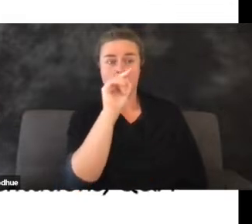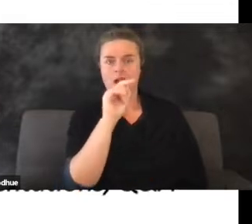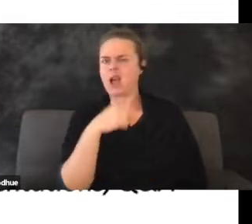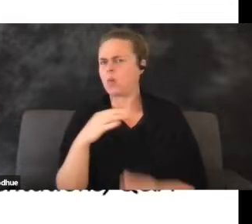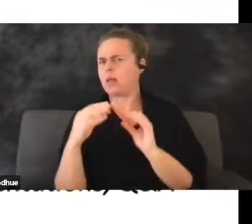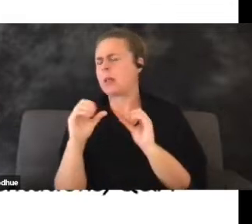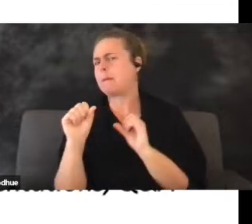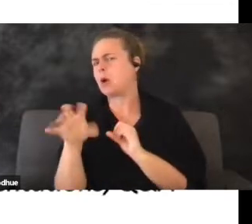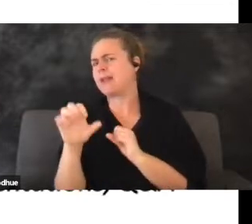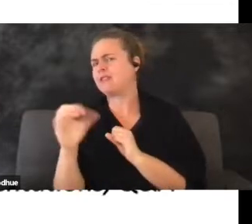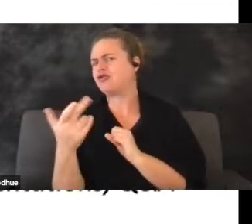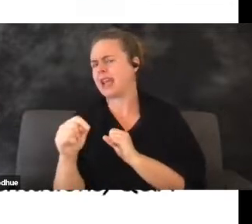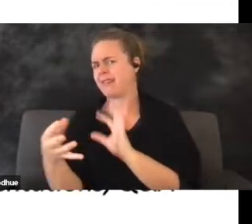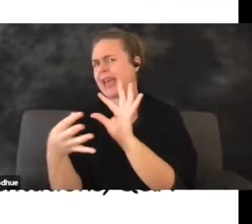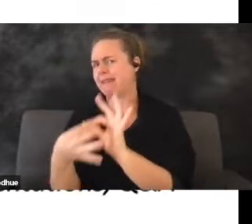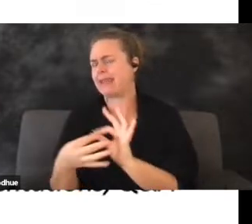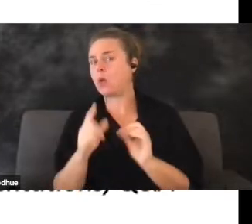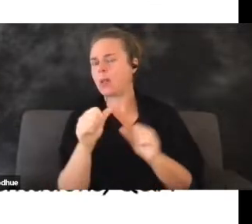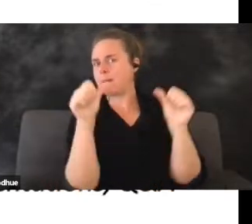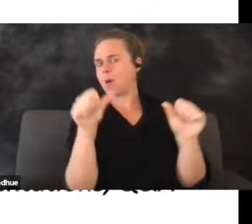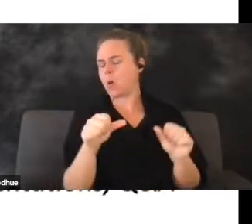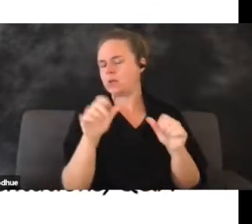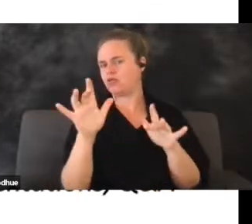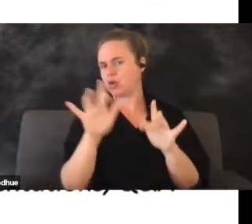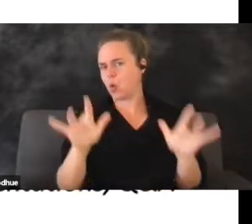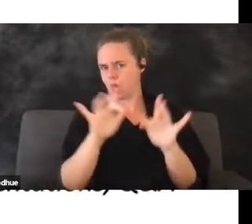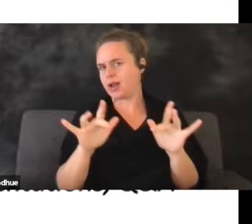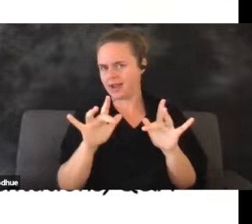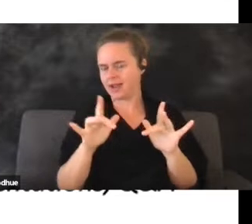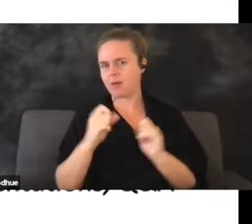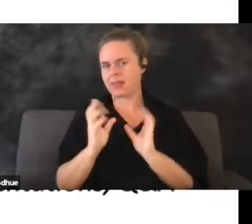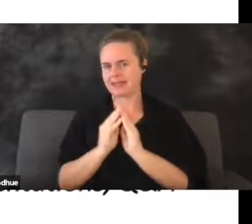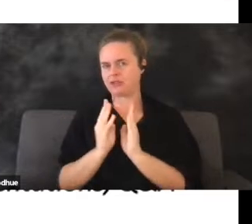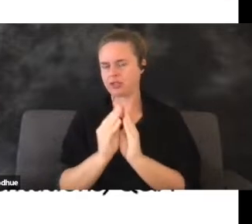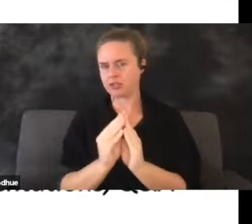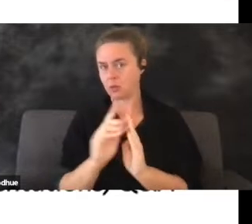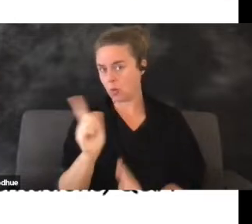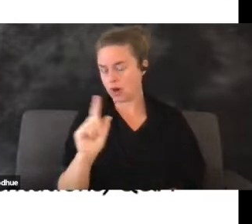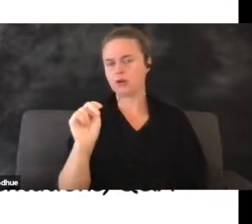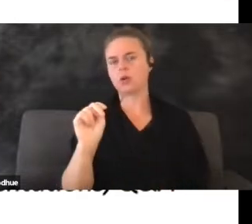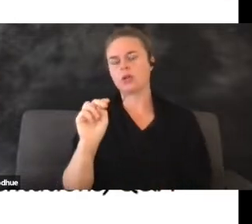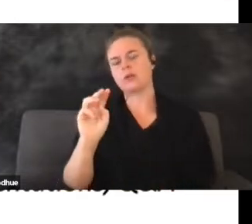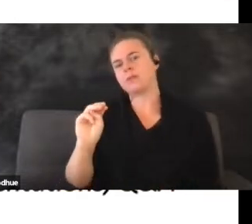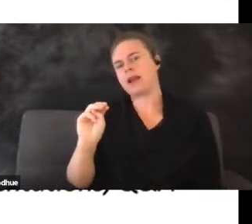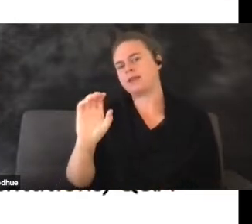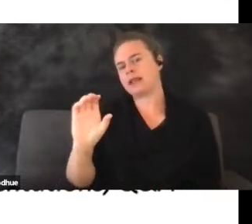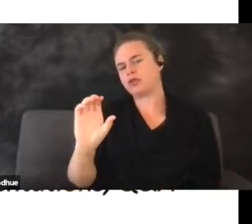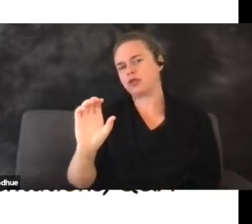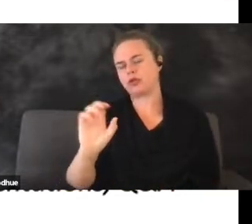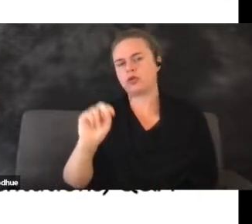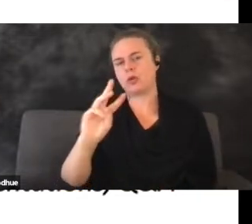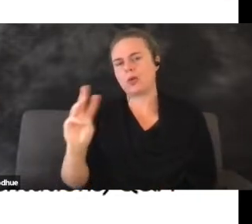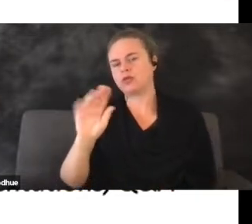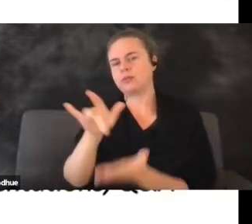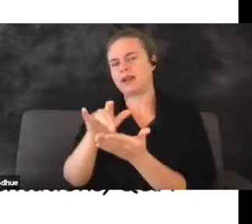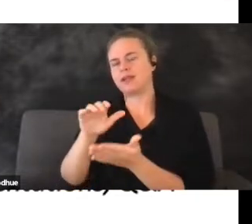but everything will be posted. All the recordings from all of the sessions are posted in the Northwestern Medical Center website. We've created a Learning Collaborative